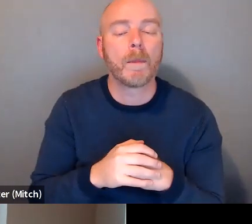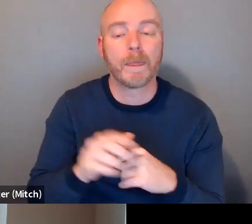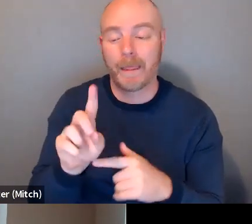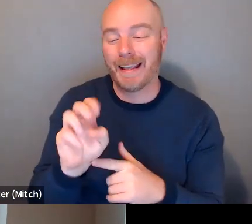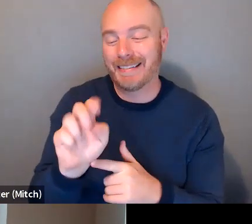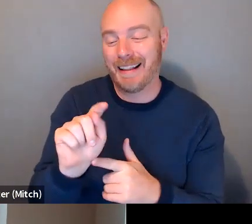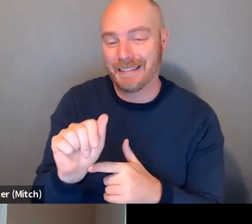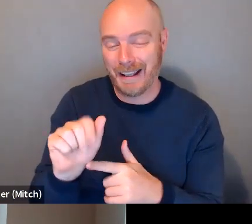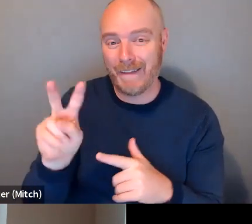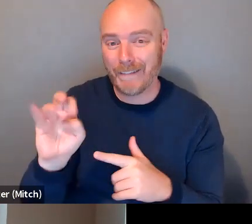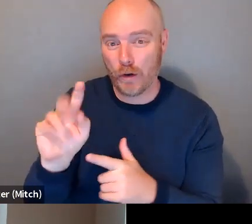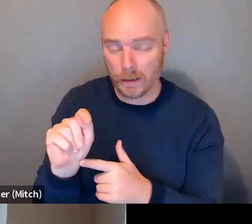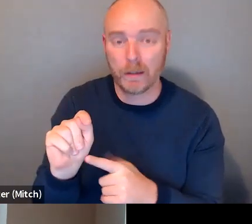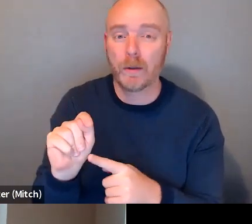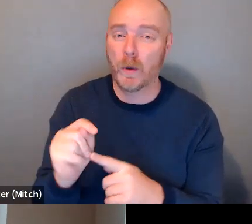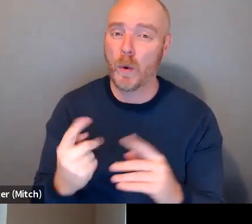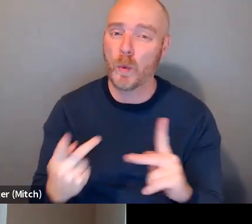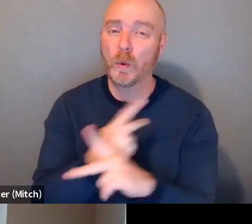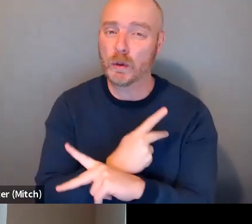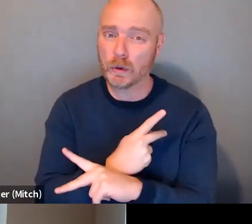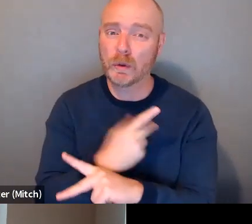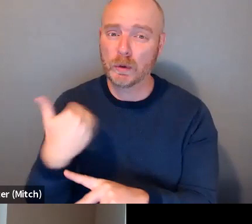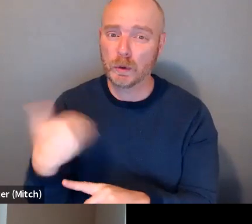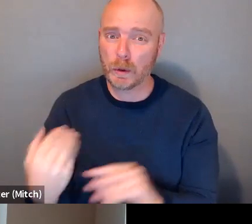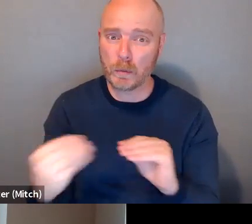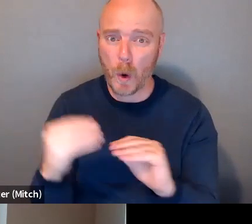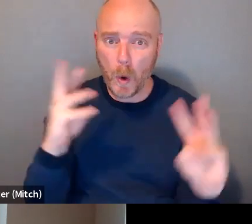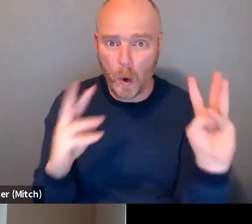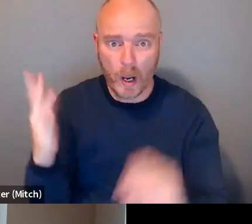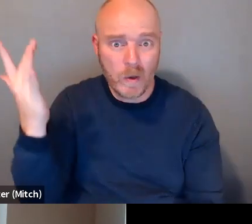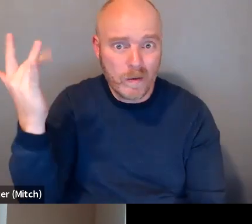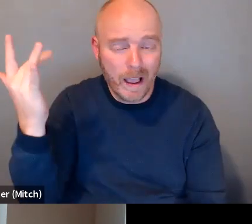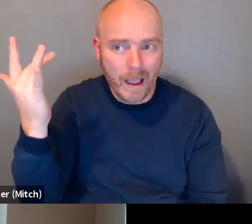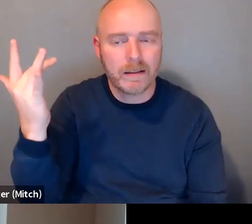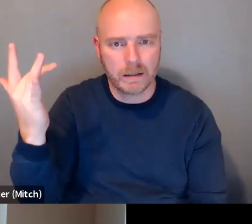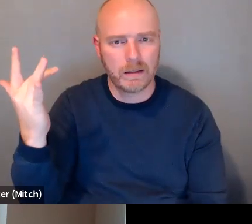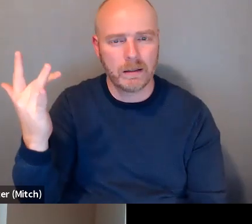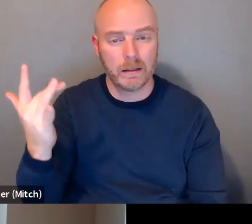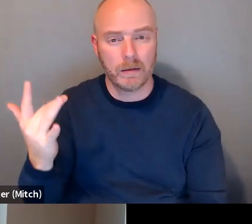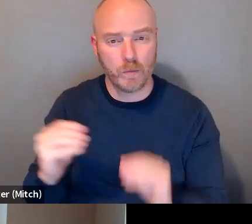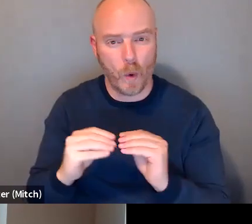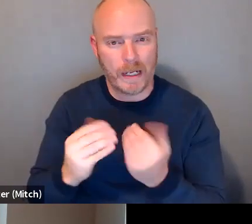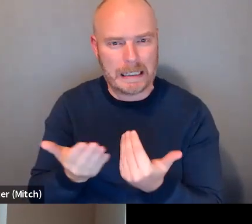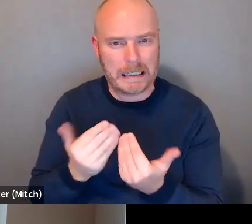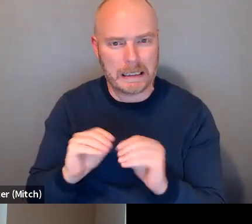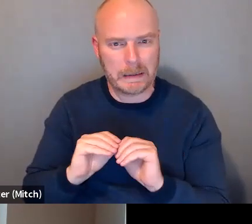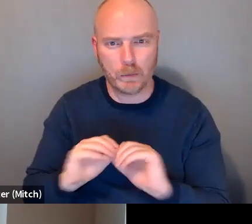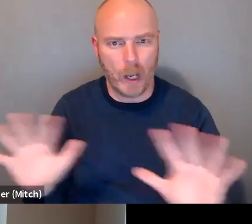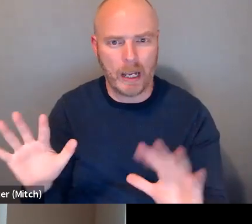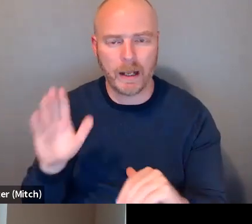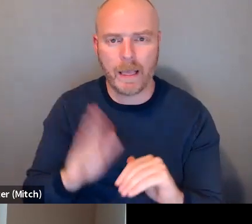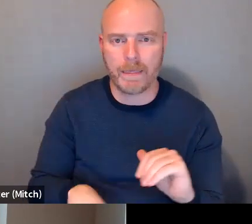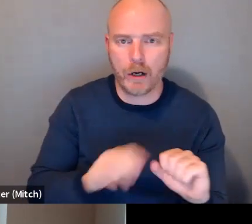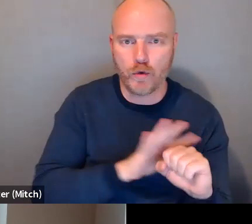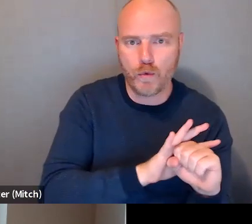Delta variant is really worrisome to us, and it's because it seems to spread far more easily than any of